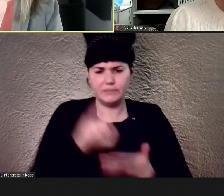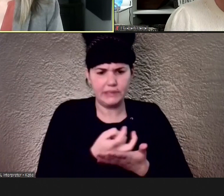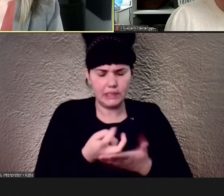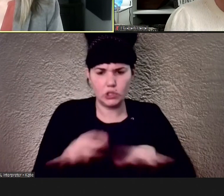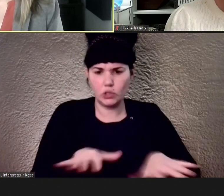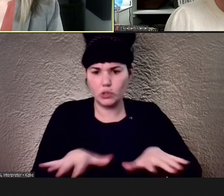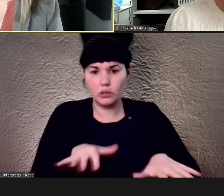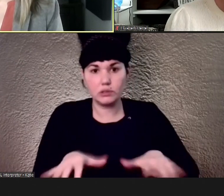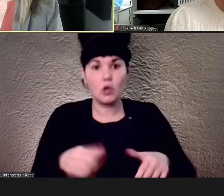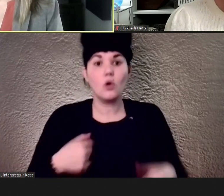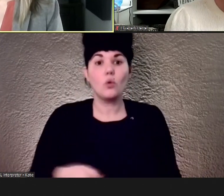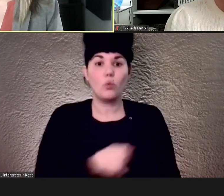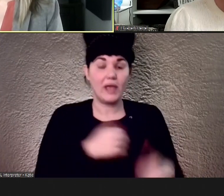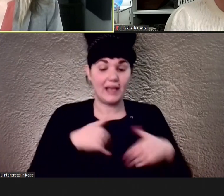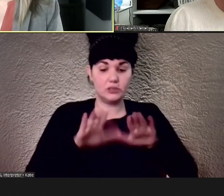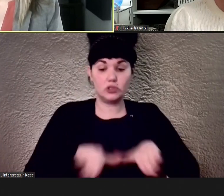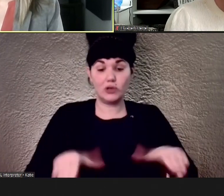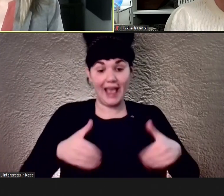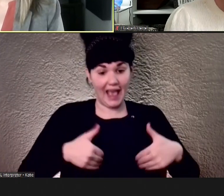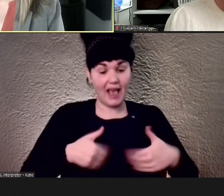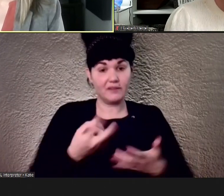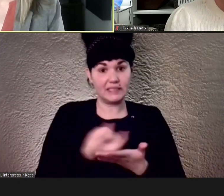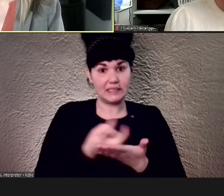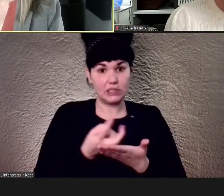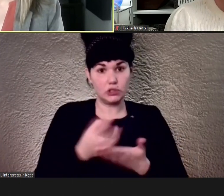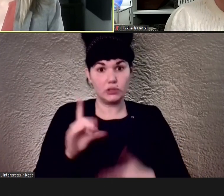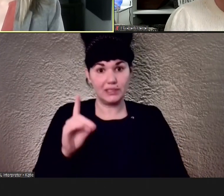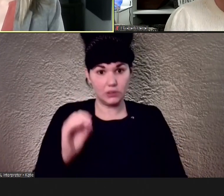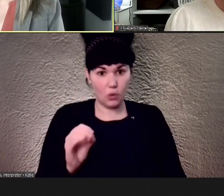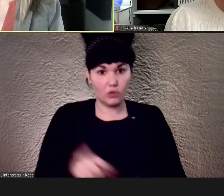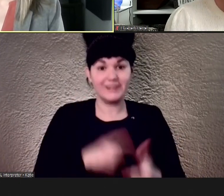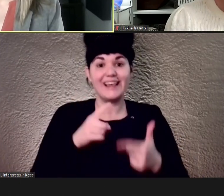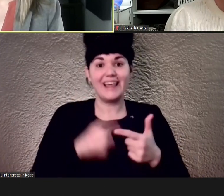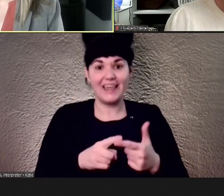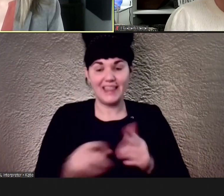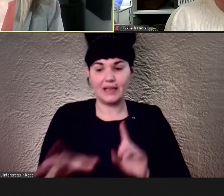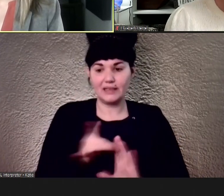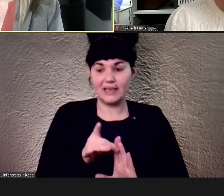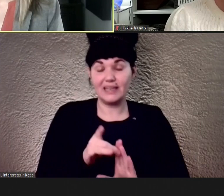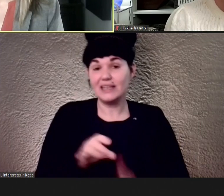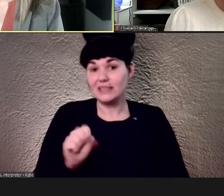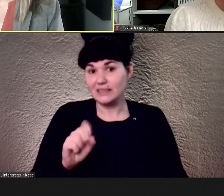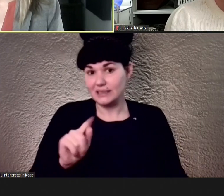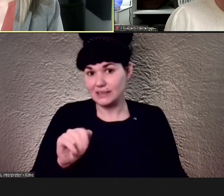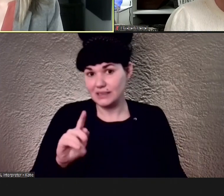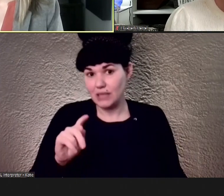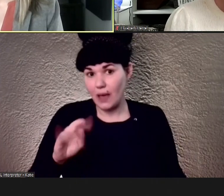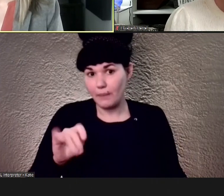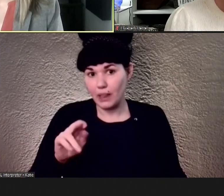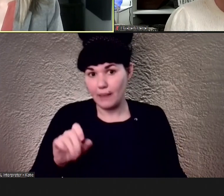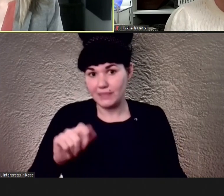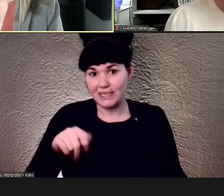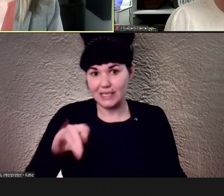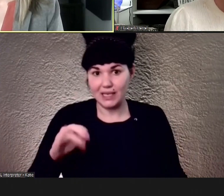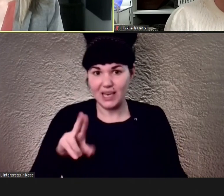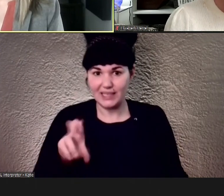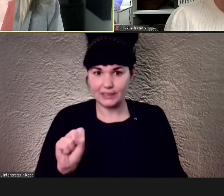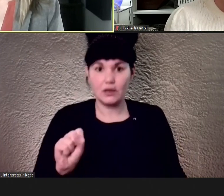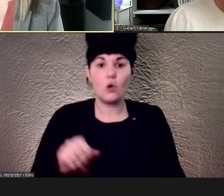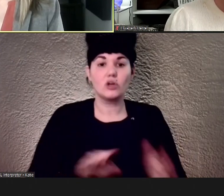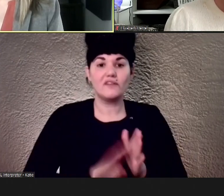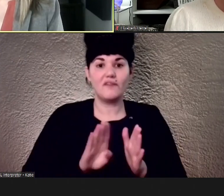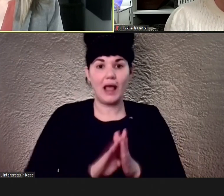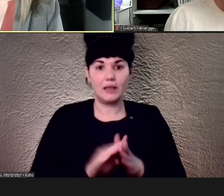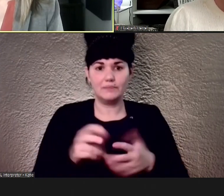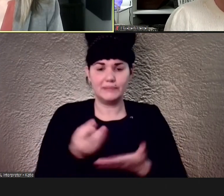disorders who contract COVID who develop status epilepticus, or continuous seizures that are very dangerous to the brain.